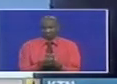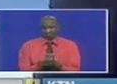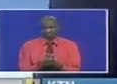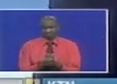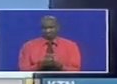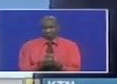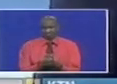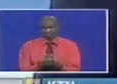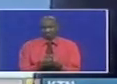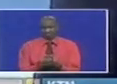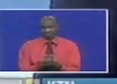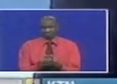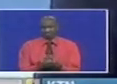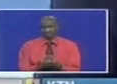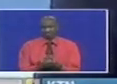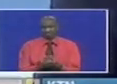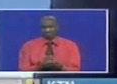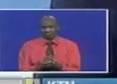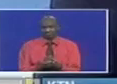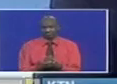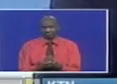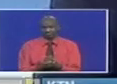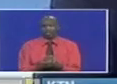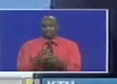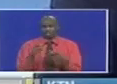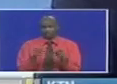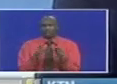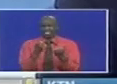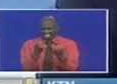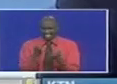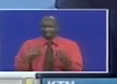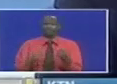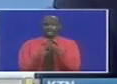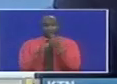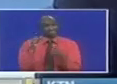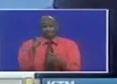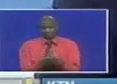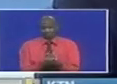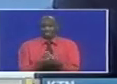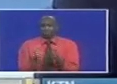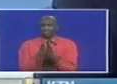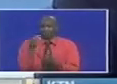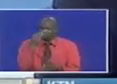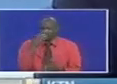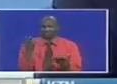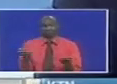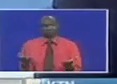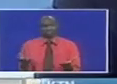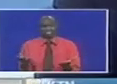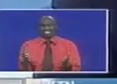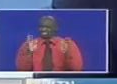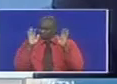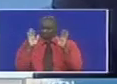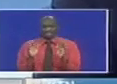Is hitting them pretty fairly, and the need to support them with food is